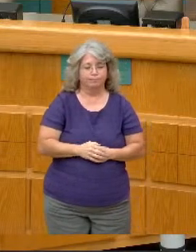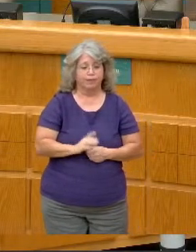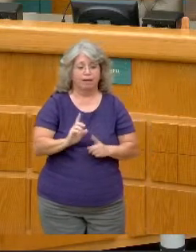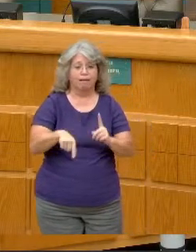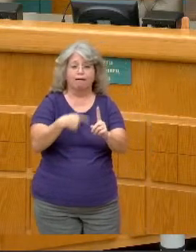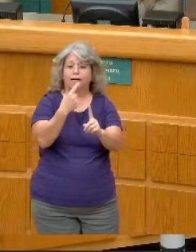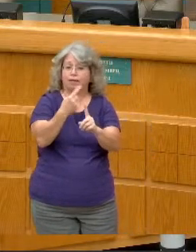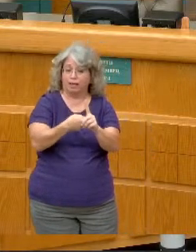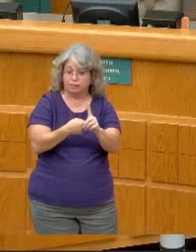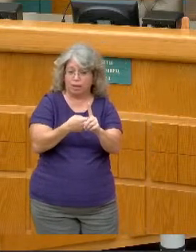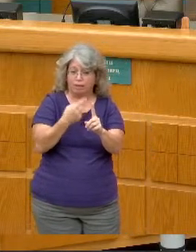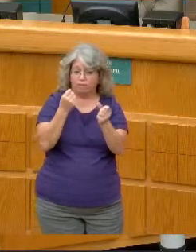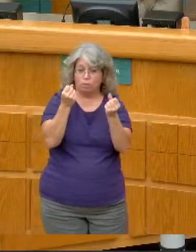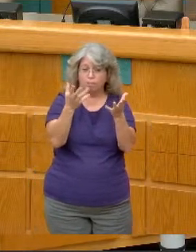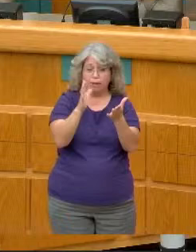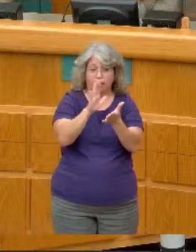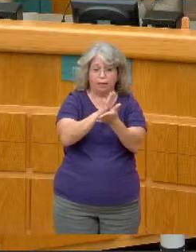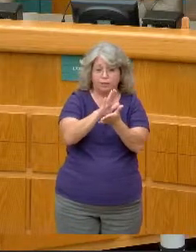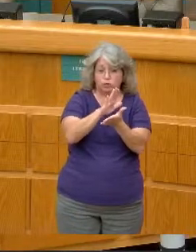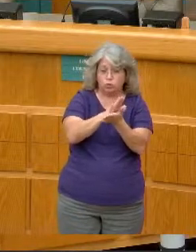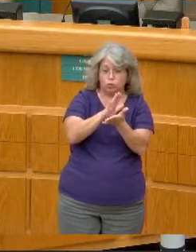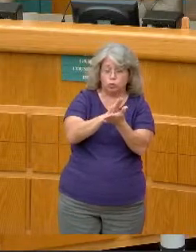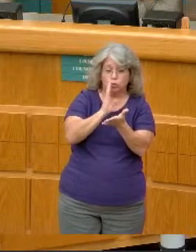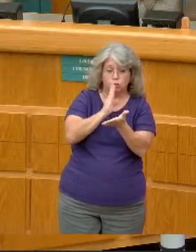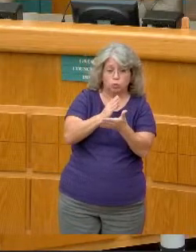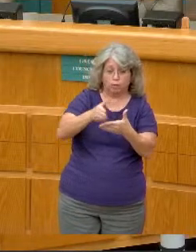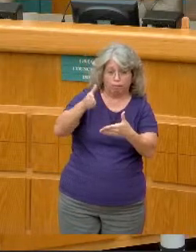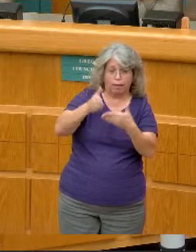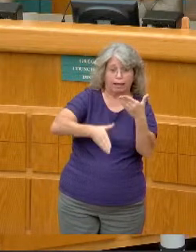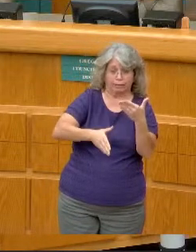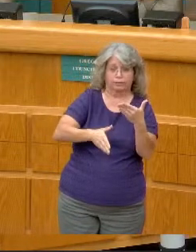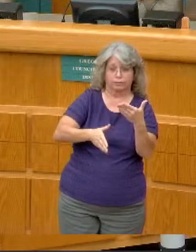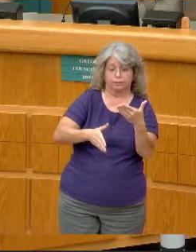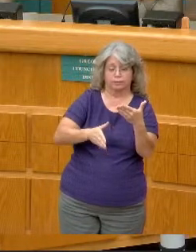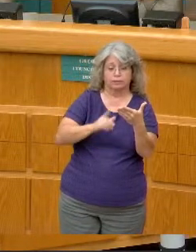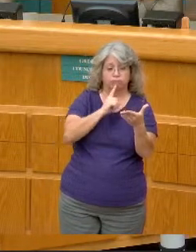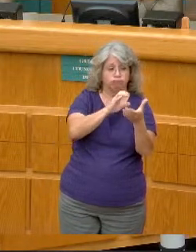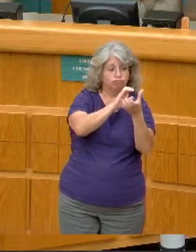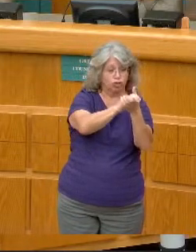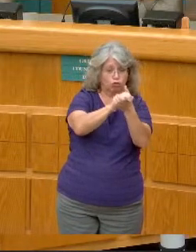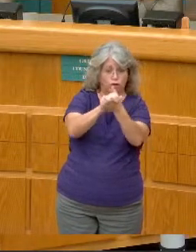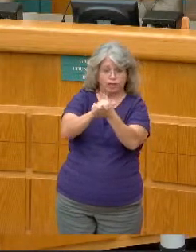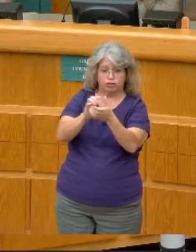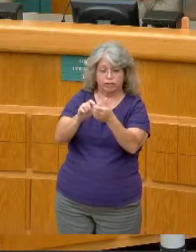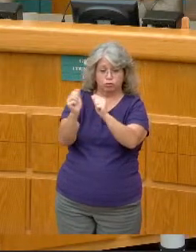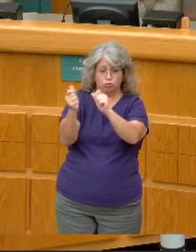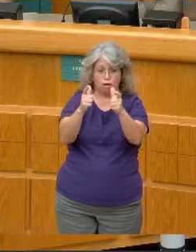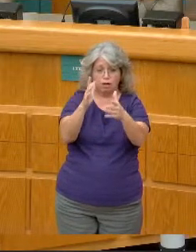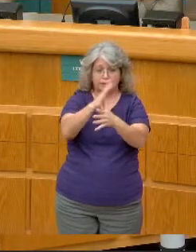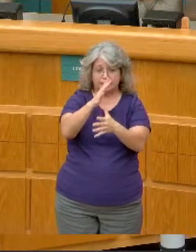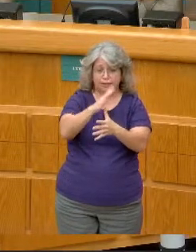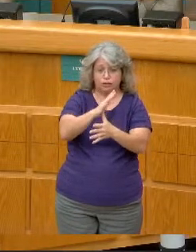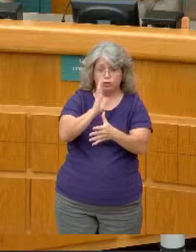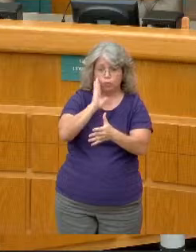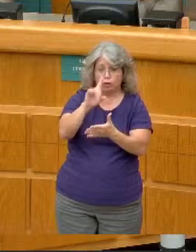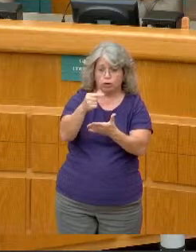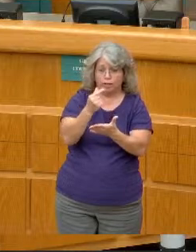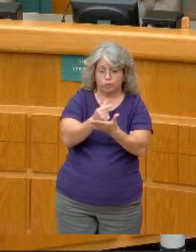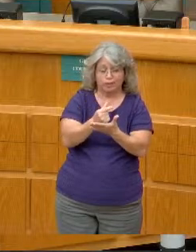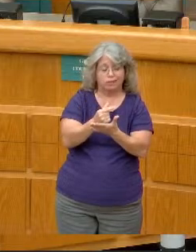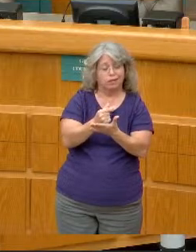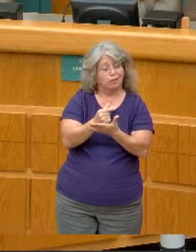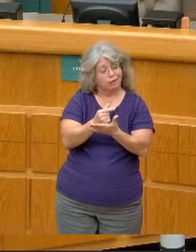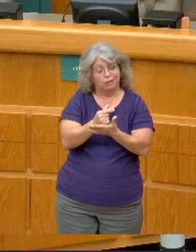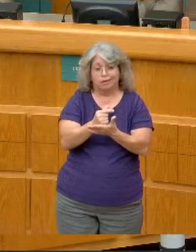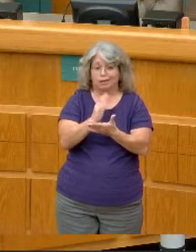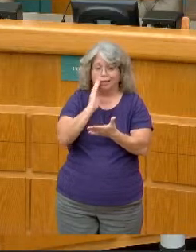Next month, many of our school years will be coming to an end. Congratulations to all of those that will be graduating, those